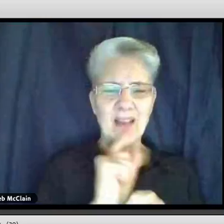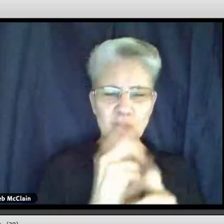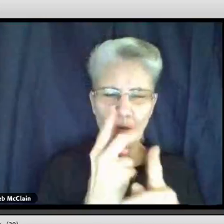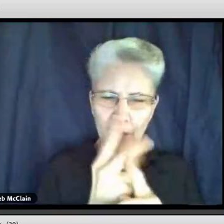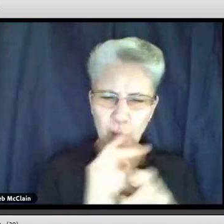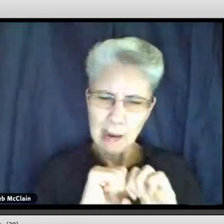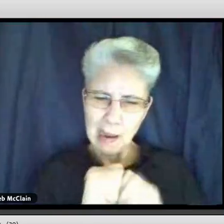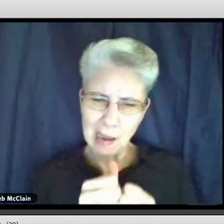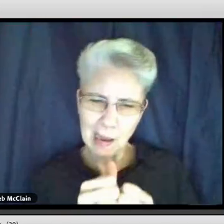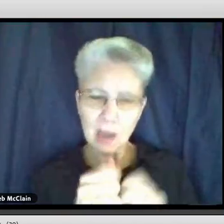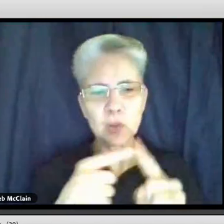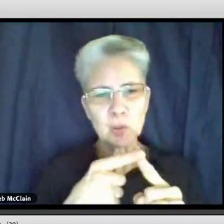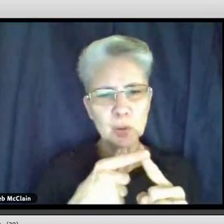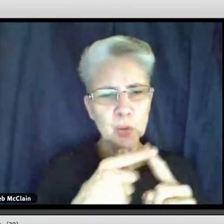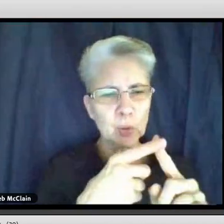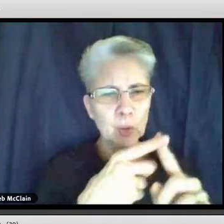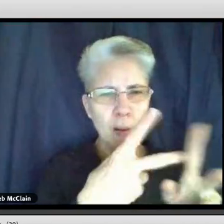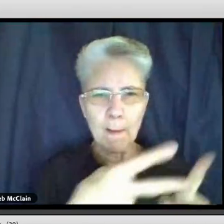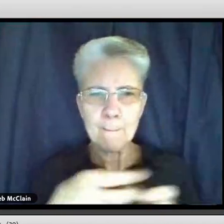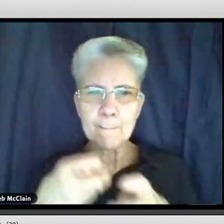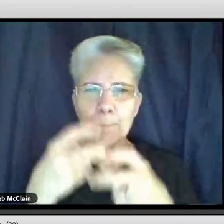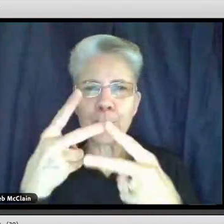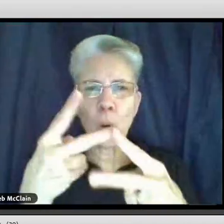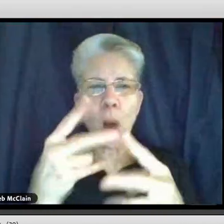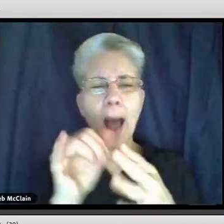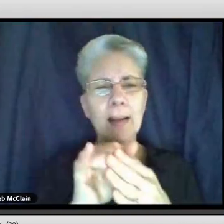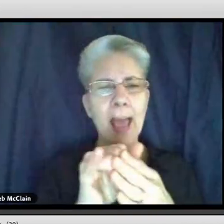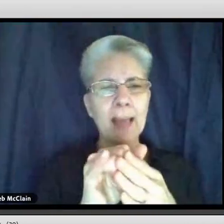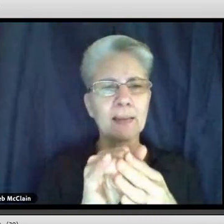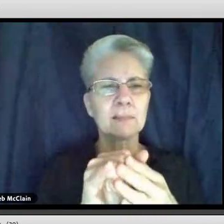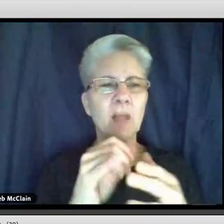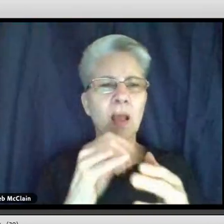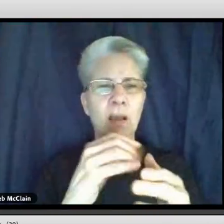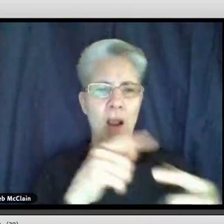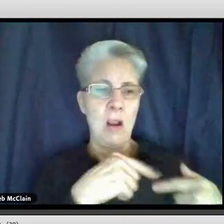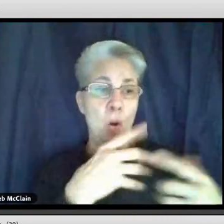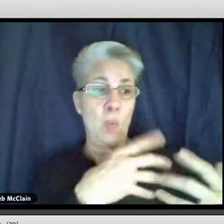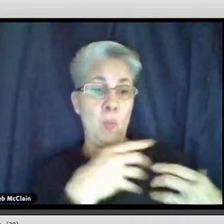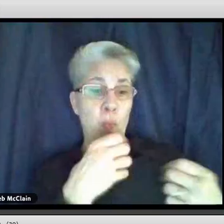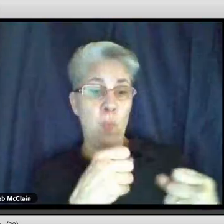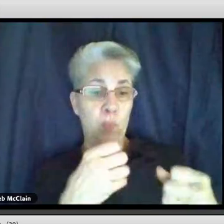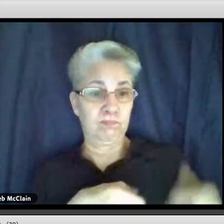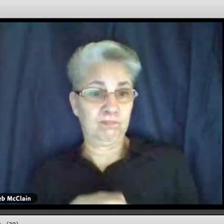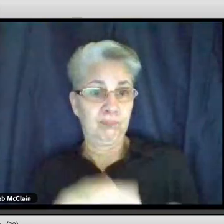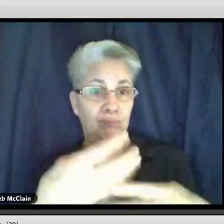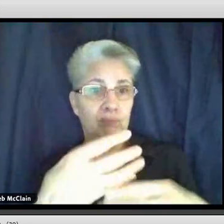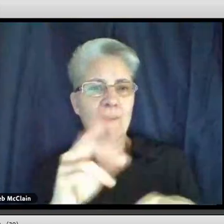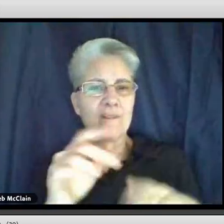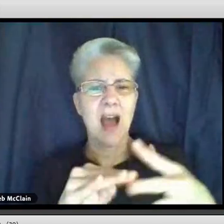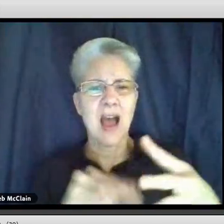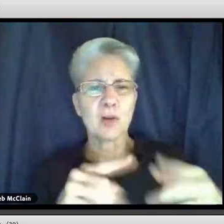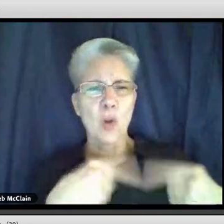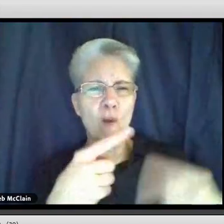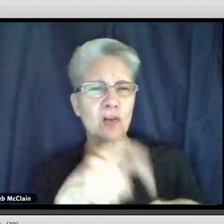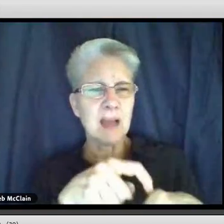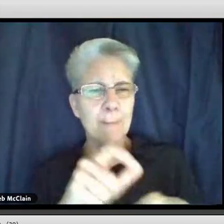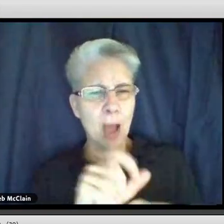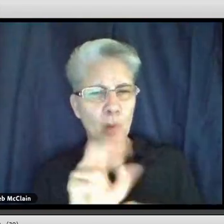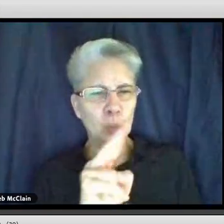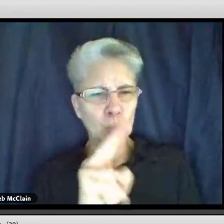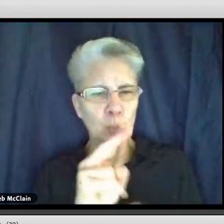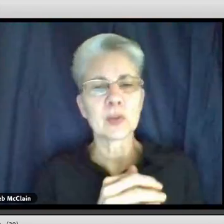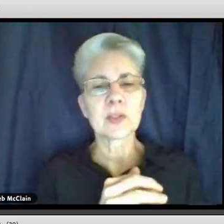out how to pull out and serve recovered files over time. And as our other two words,